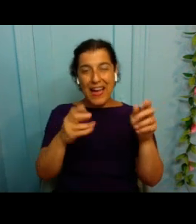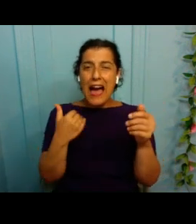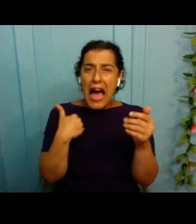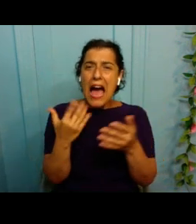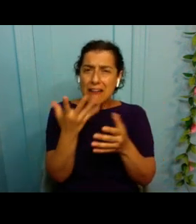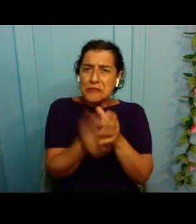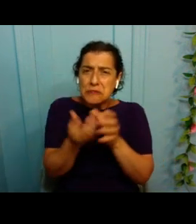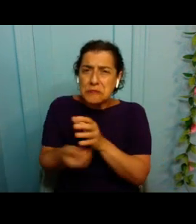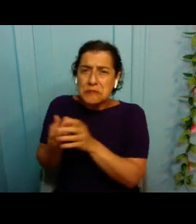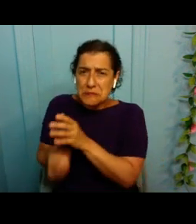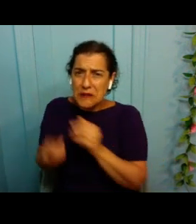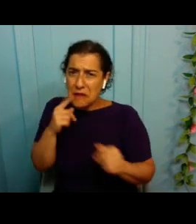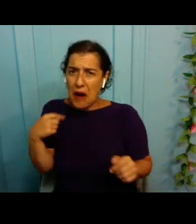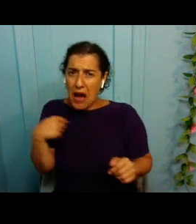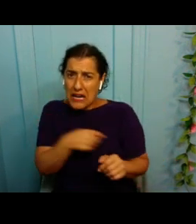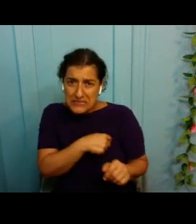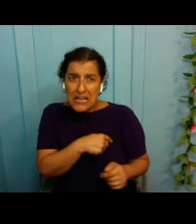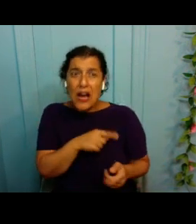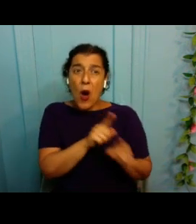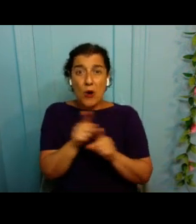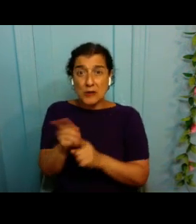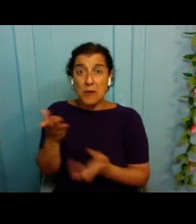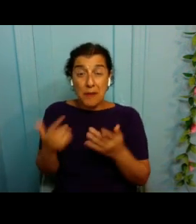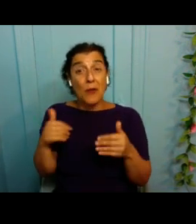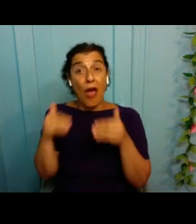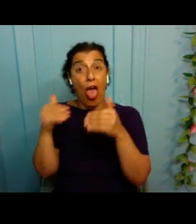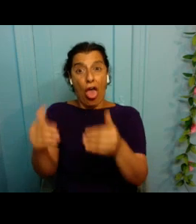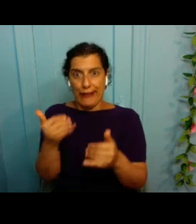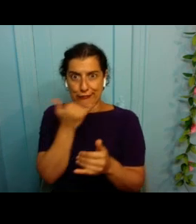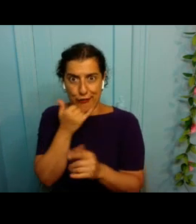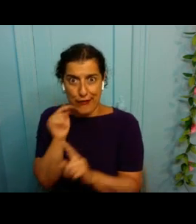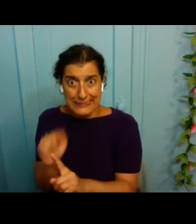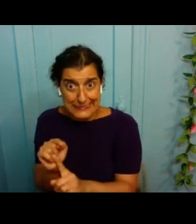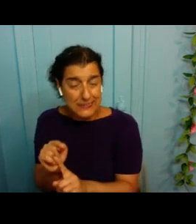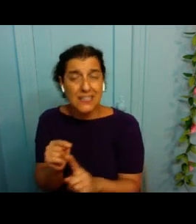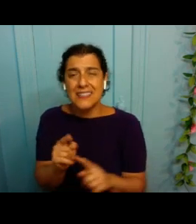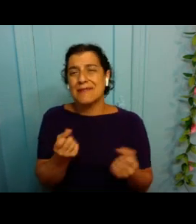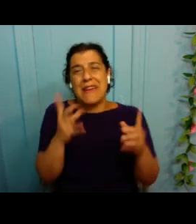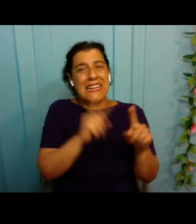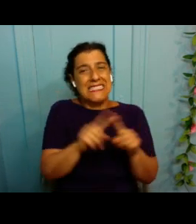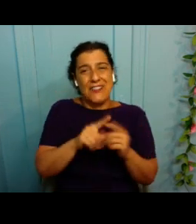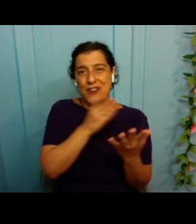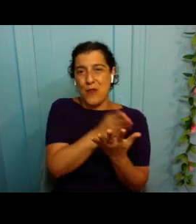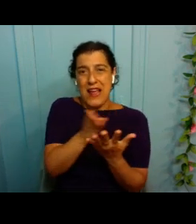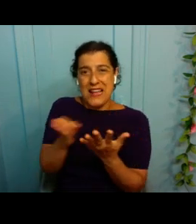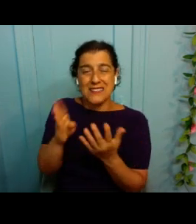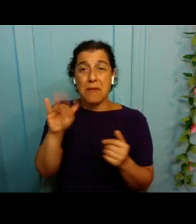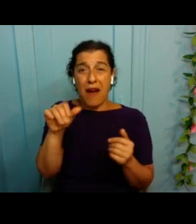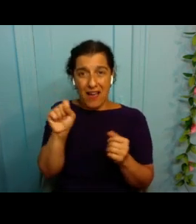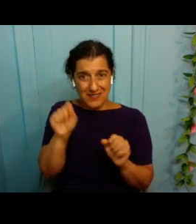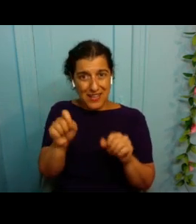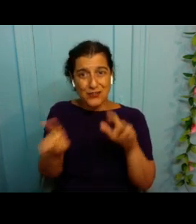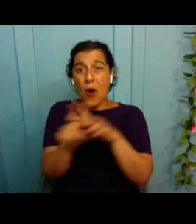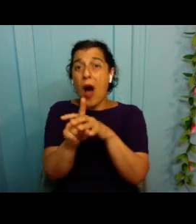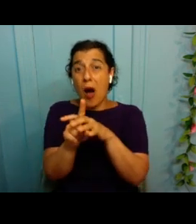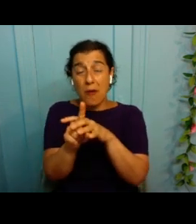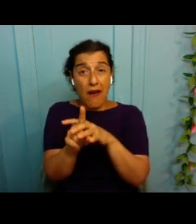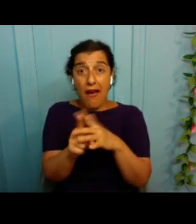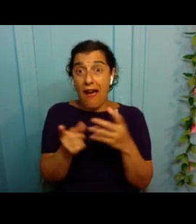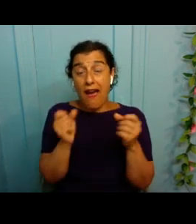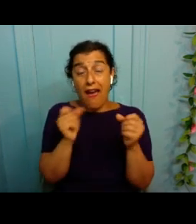missing, and there's some we're probably getting wrong. There's countless different ways that bias can show up, and therefore countless